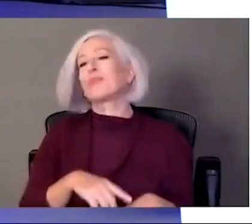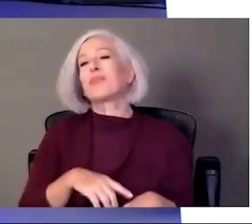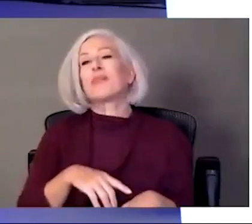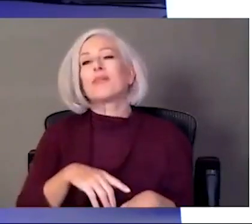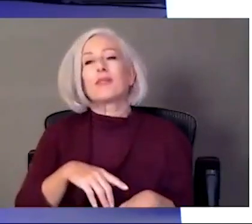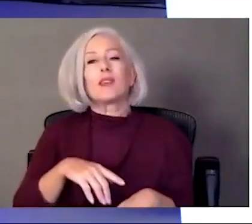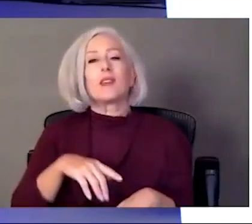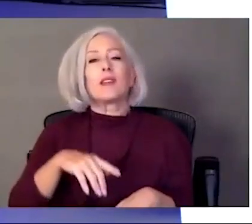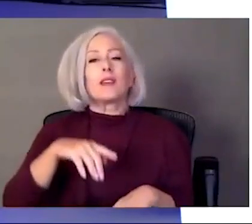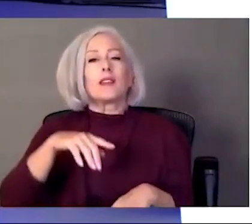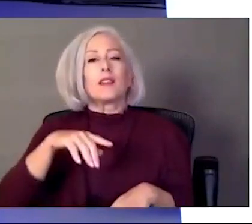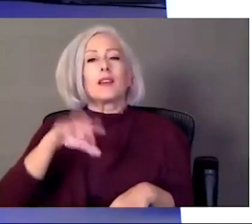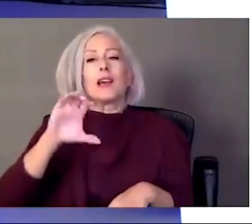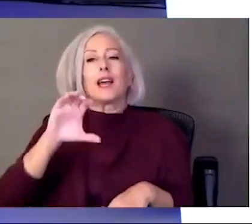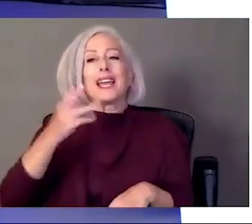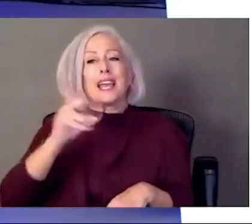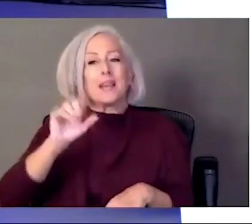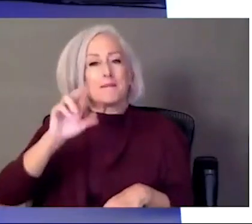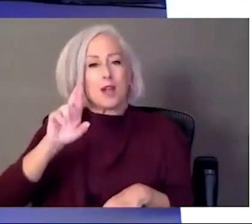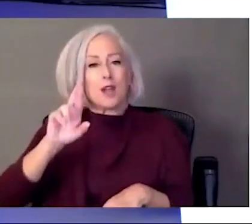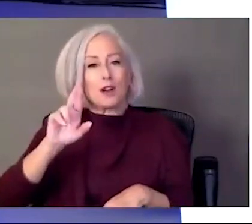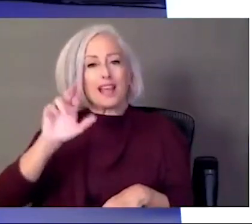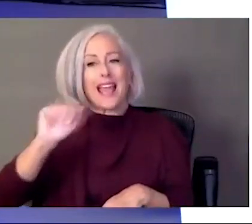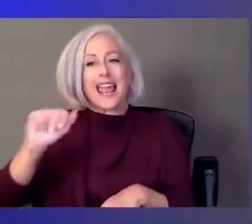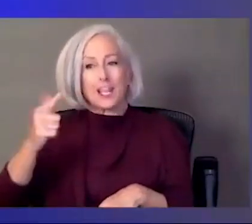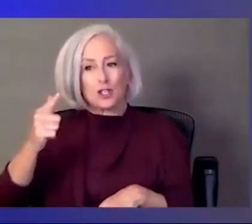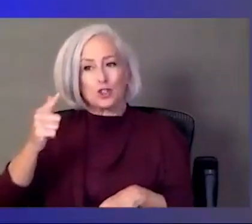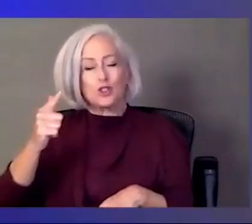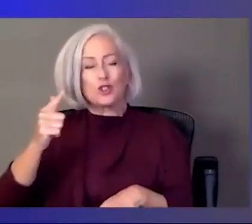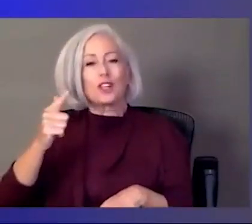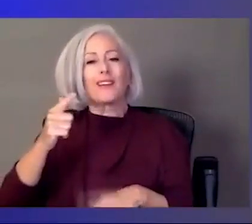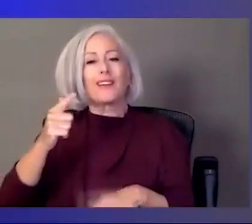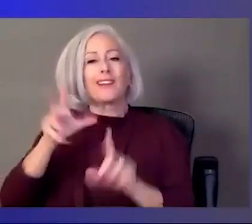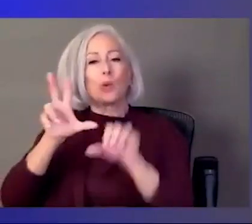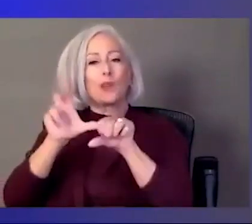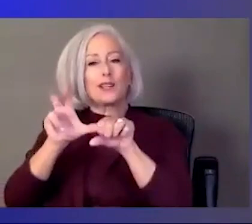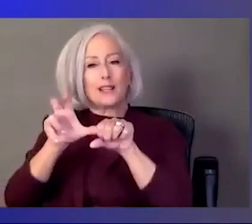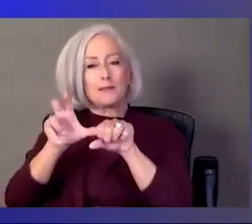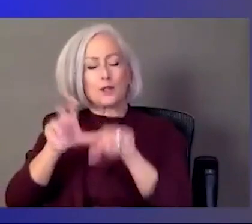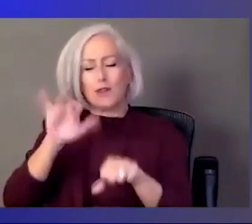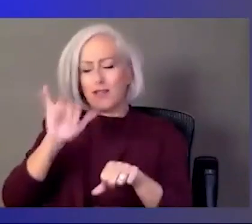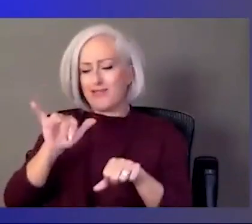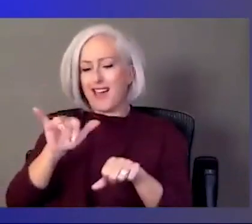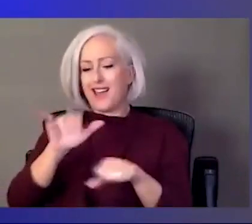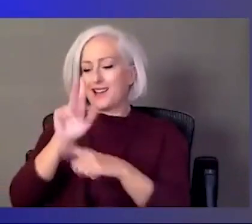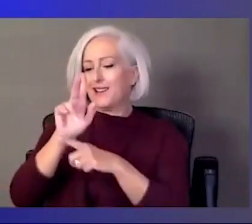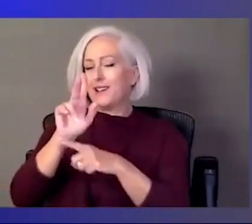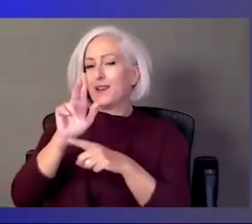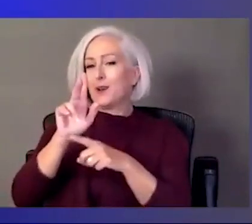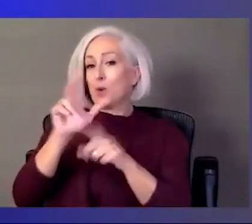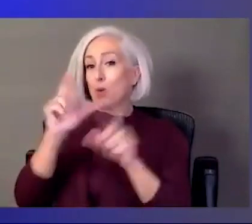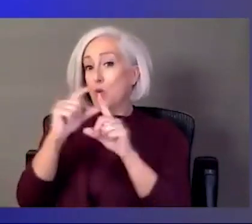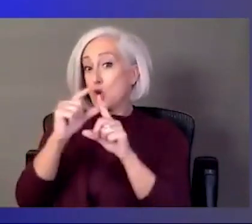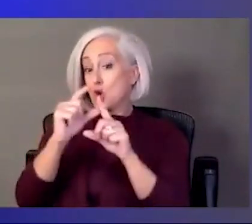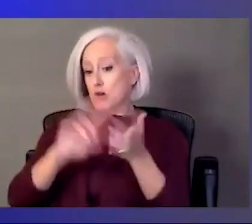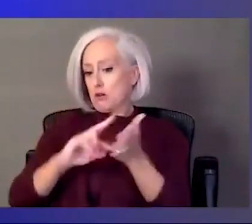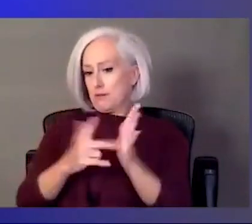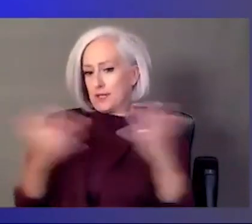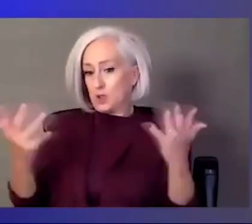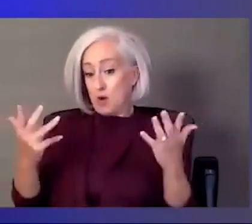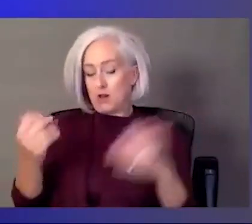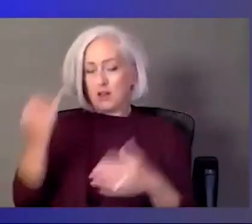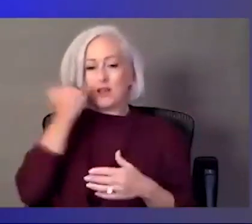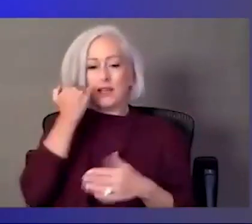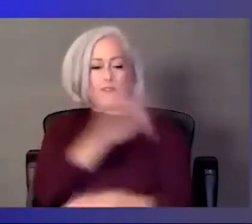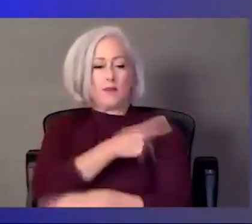kite thing. That's kind of cool. Yes, right, absolutely. And so this big word basically, boiled down, means that the patient's immune system should